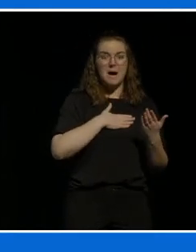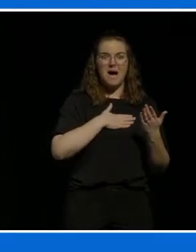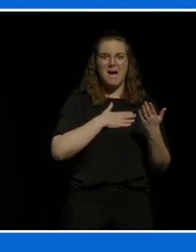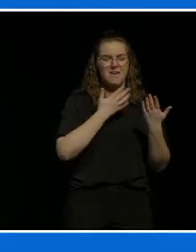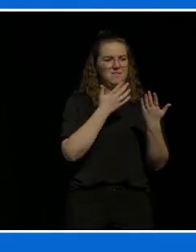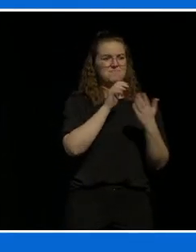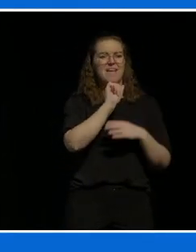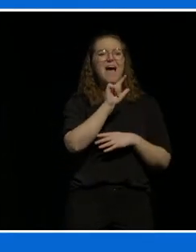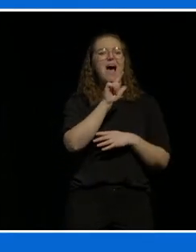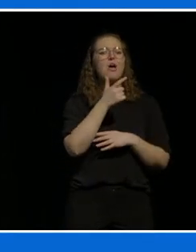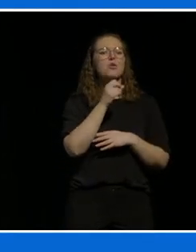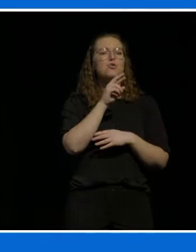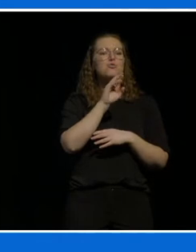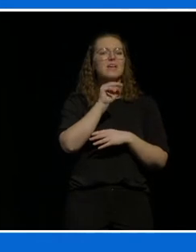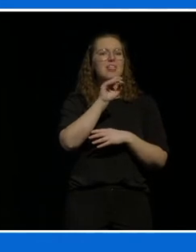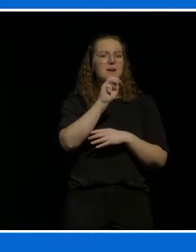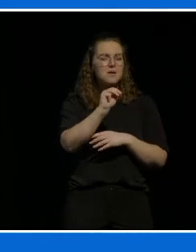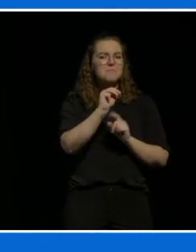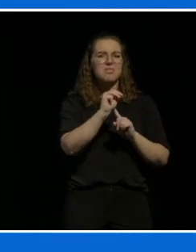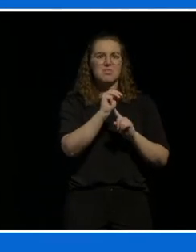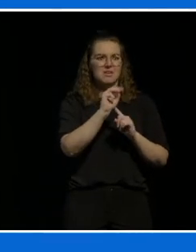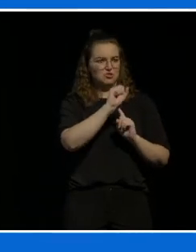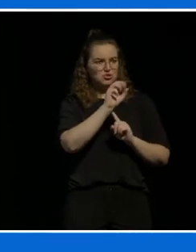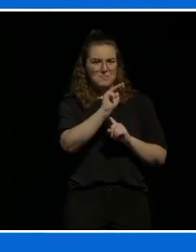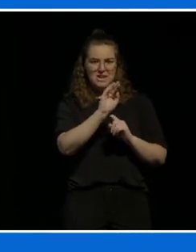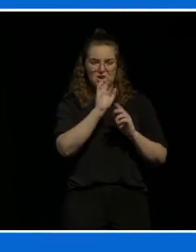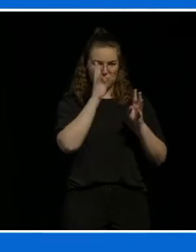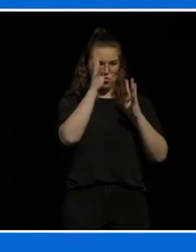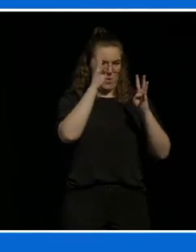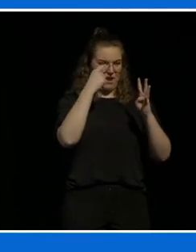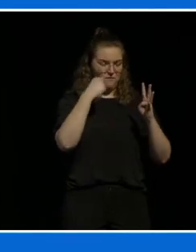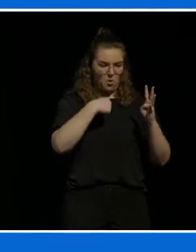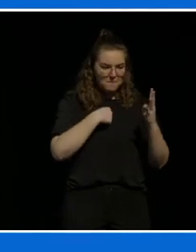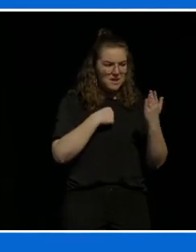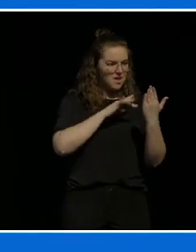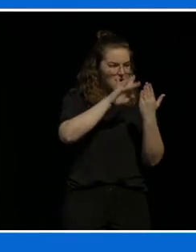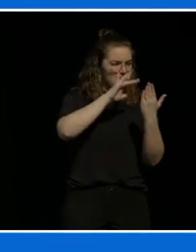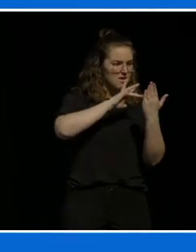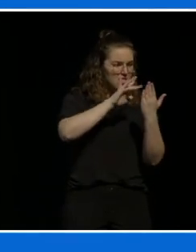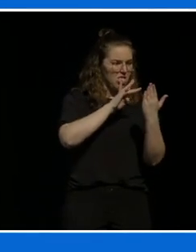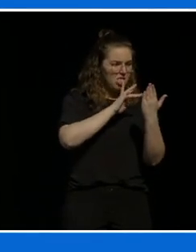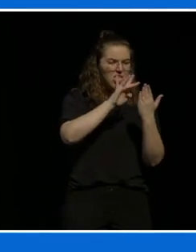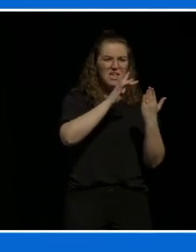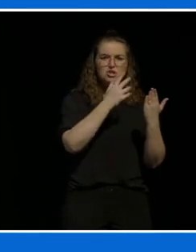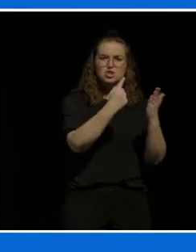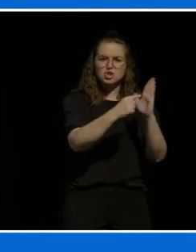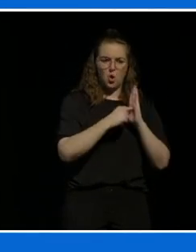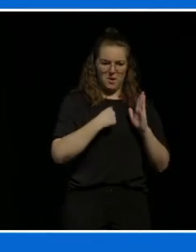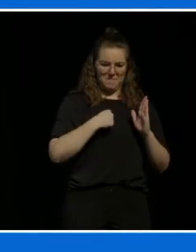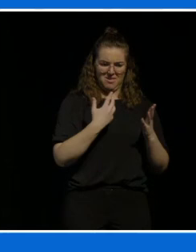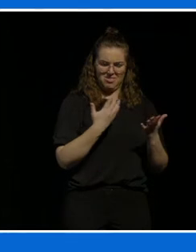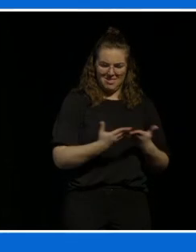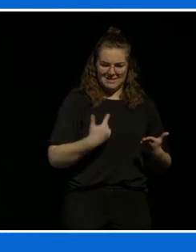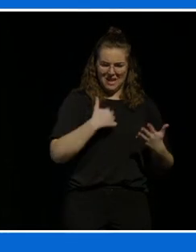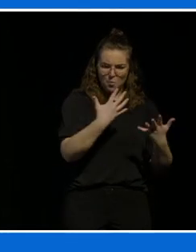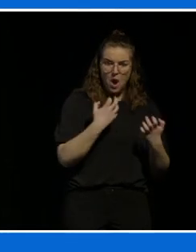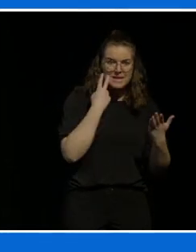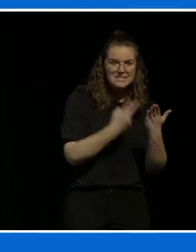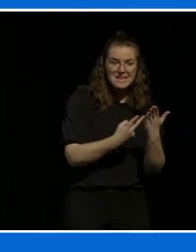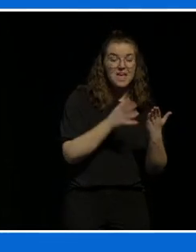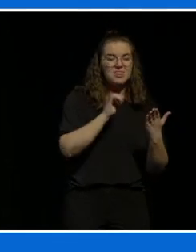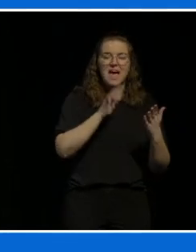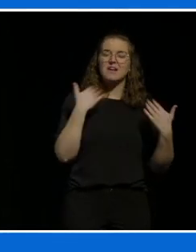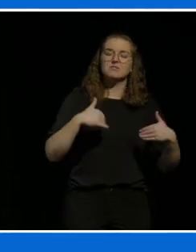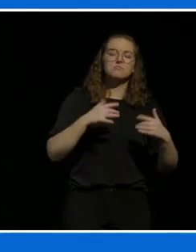tech created for me? Because that is the thing that is most destructive socially and politically in our world. And so what I did is I actually created